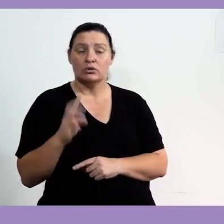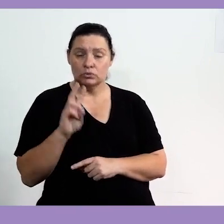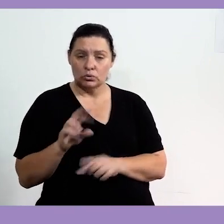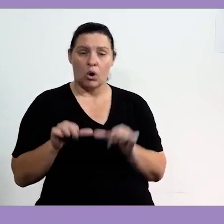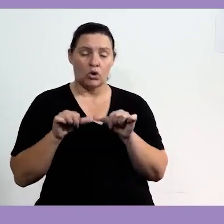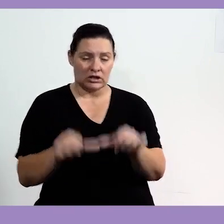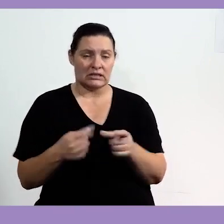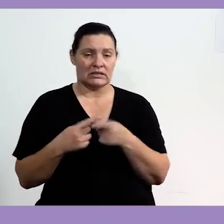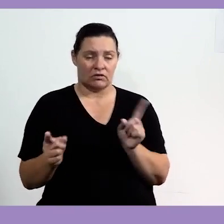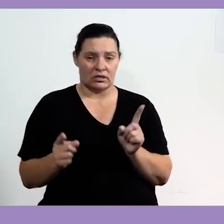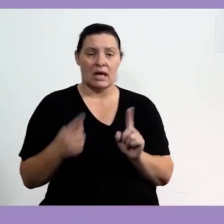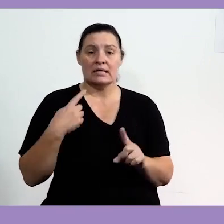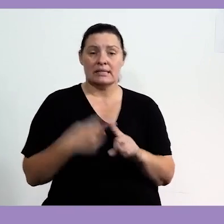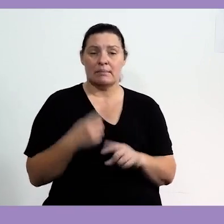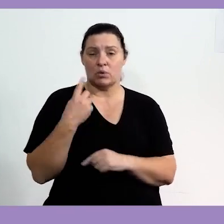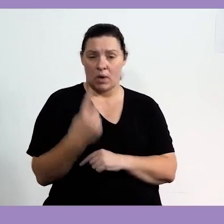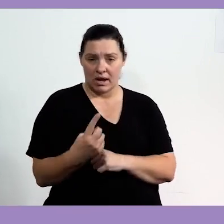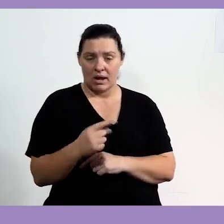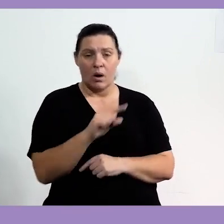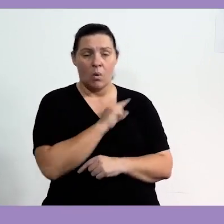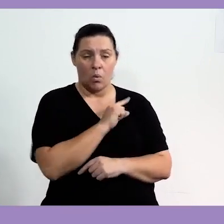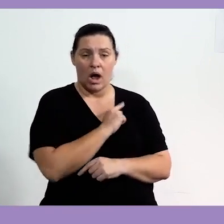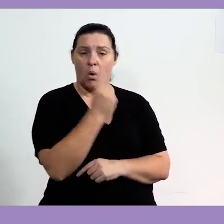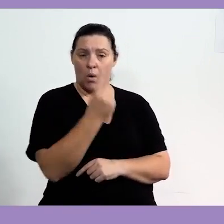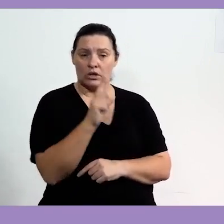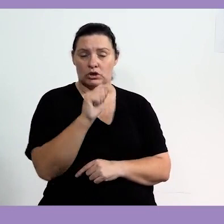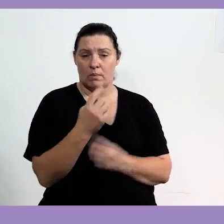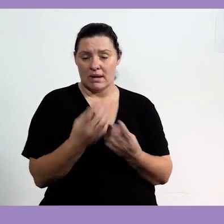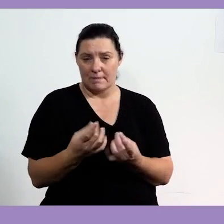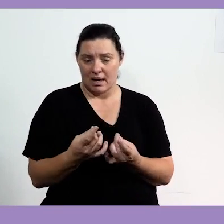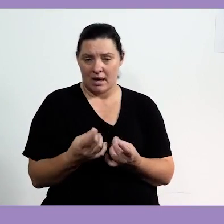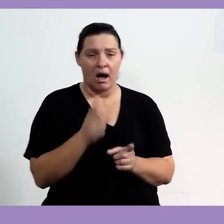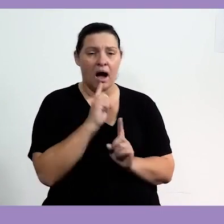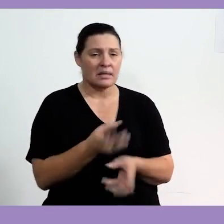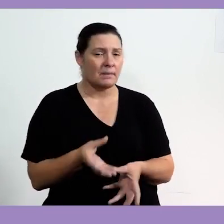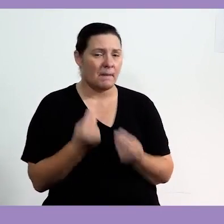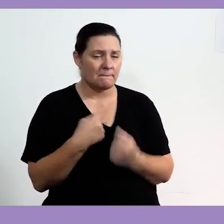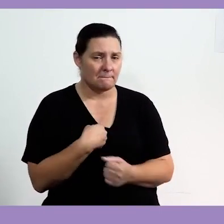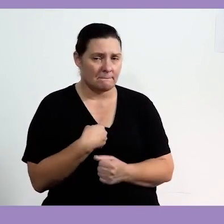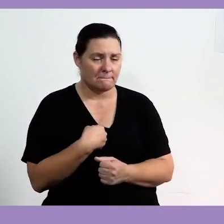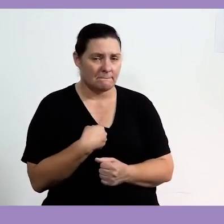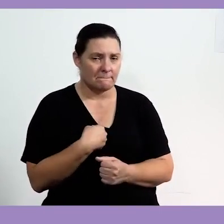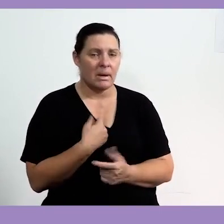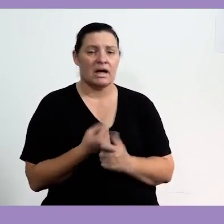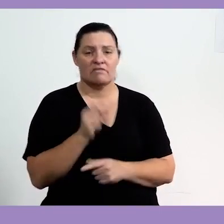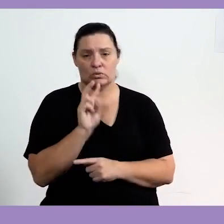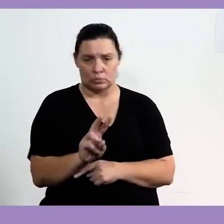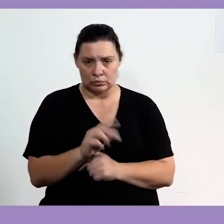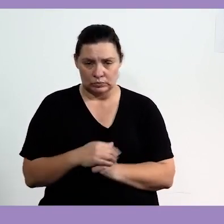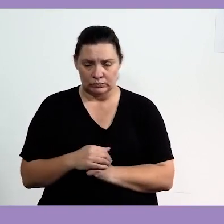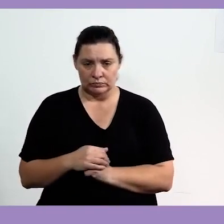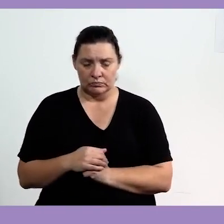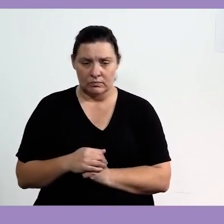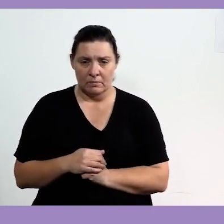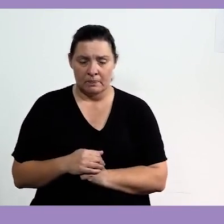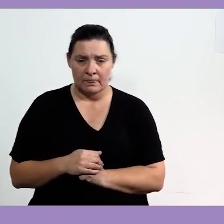the constant difference. I'm multiplying it by 1 because 1 is the term number. What answer does that give me? That gives me a